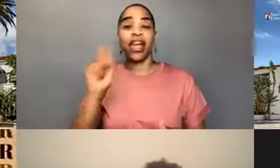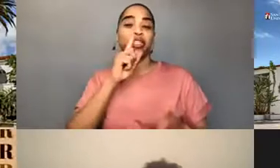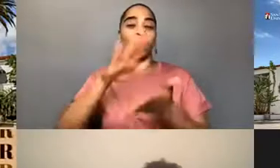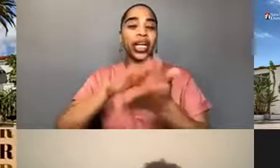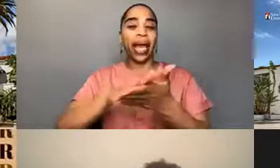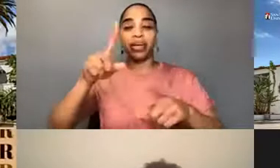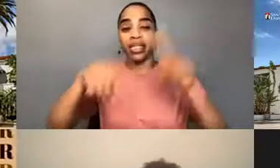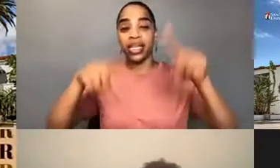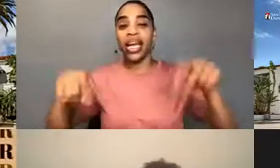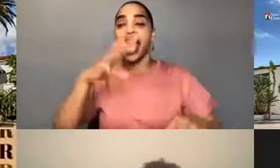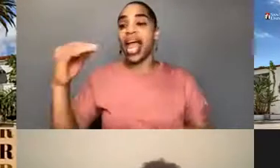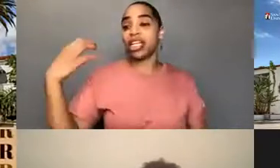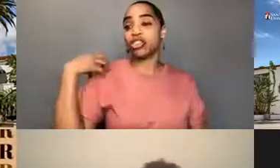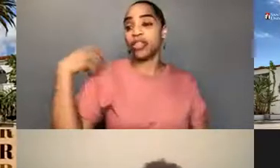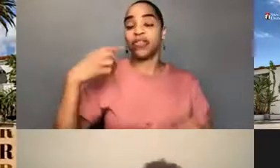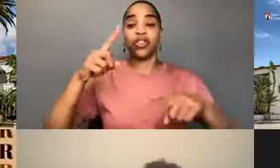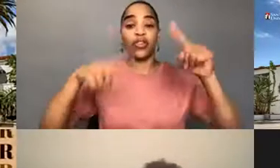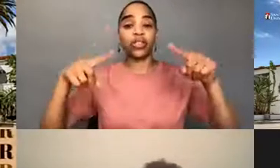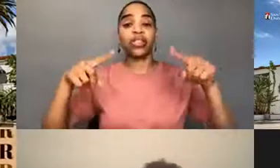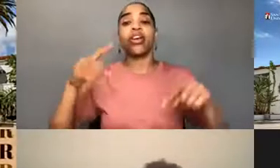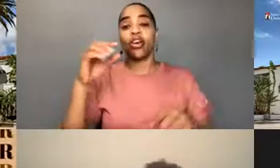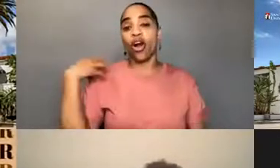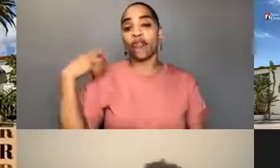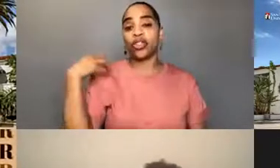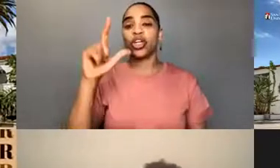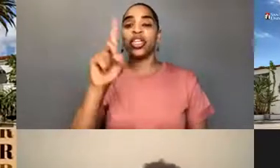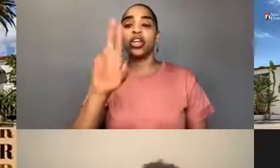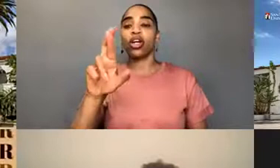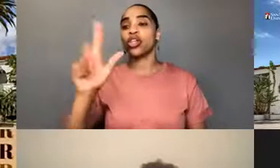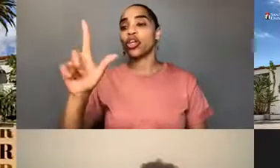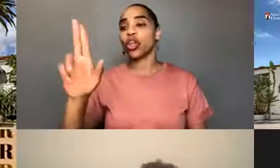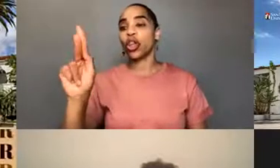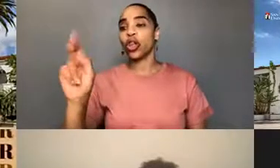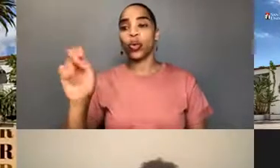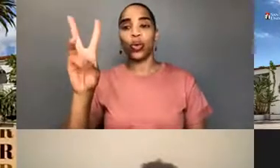Chief Diversity Officer, Dr. Luke Wood.